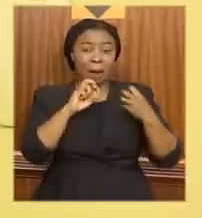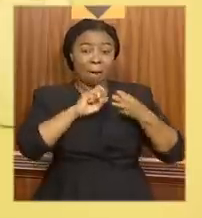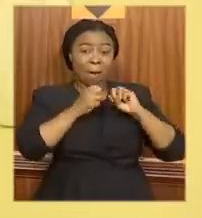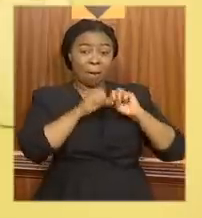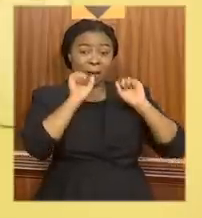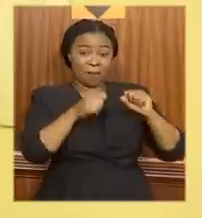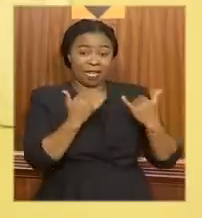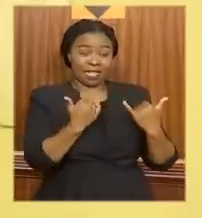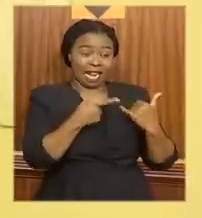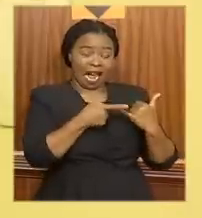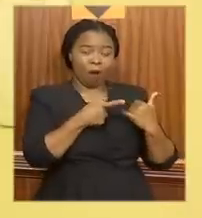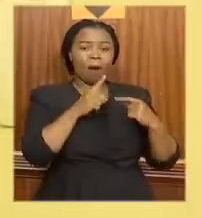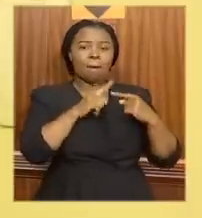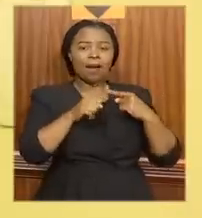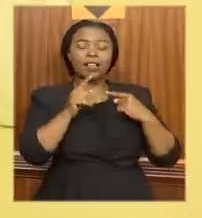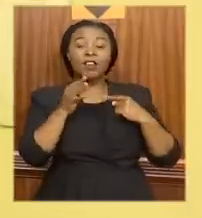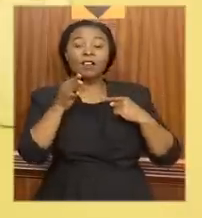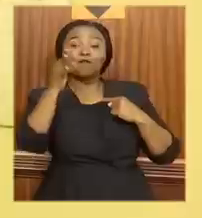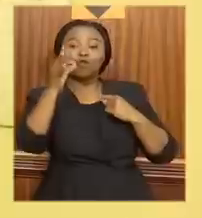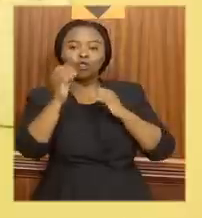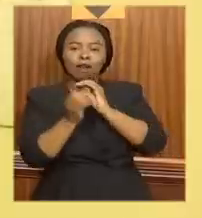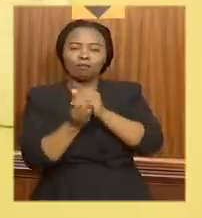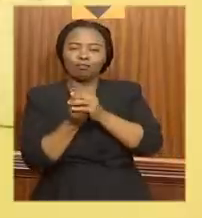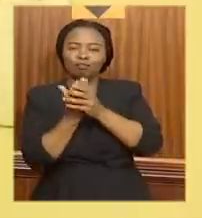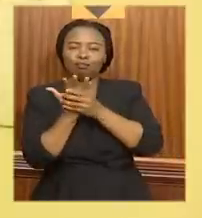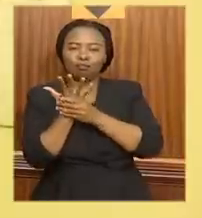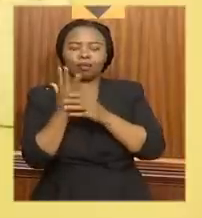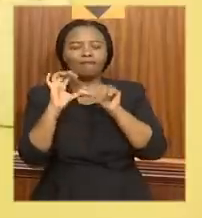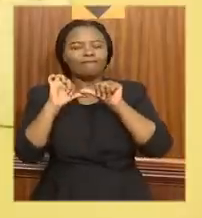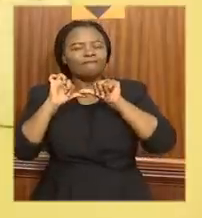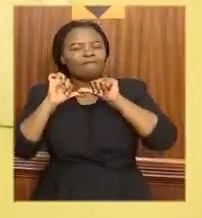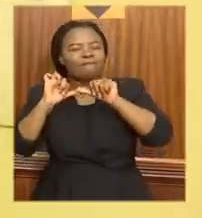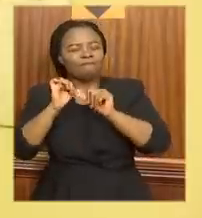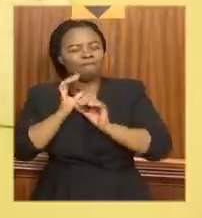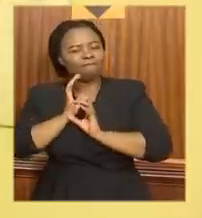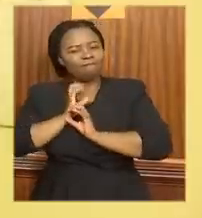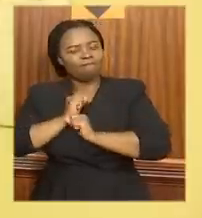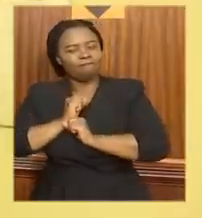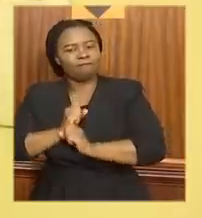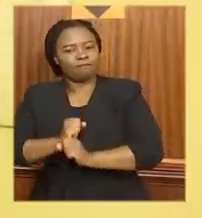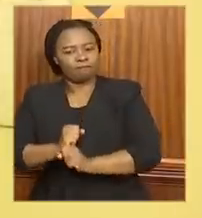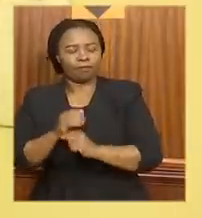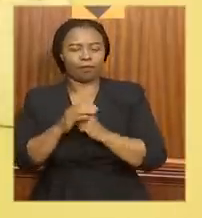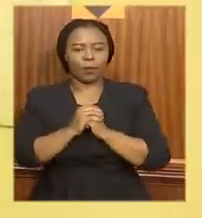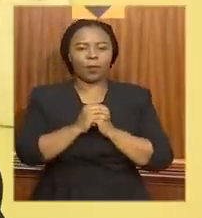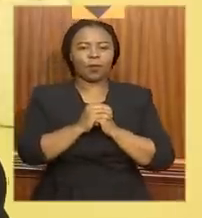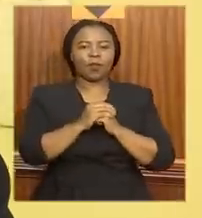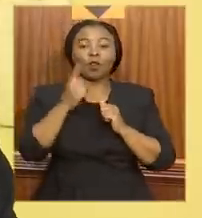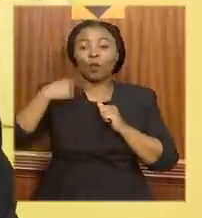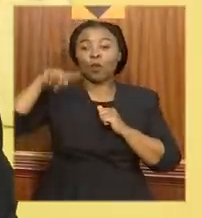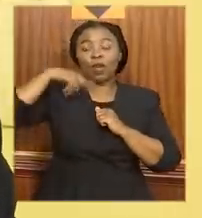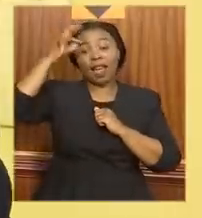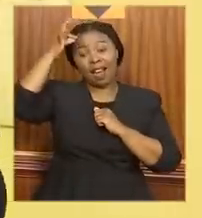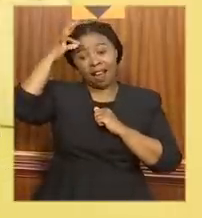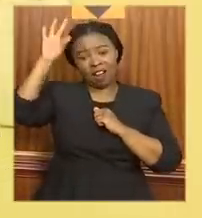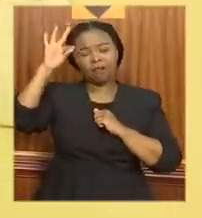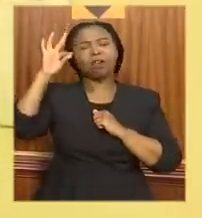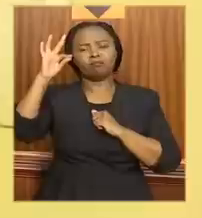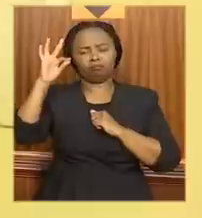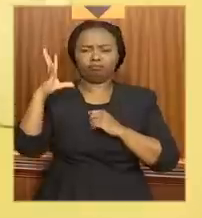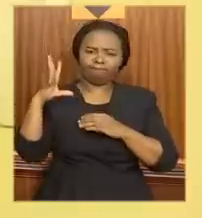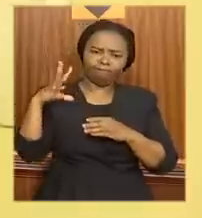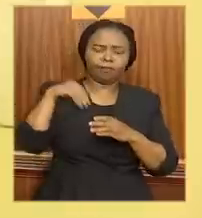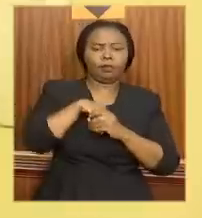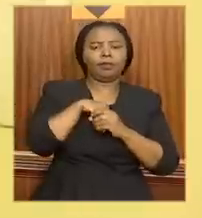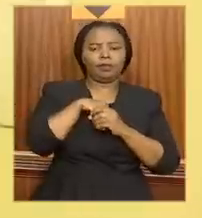opportunity for future growth and resilience. Just as government will play its part, I